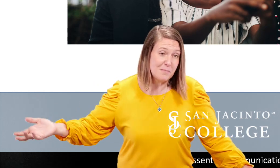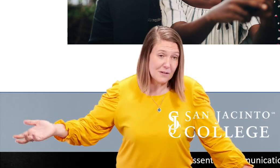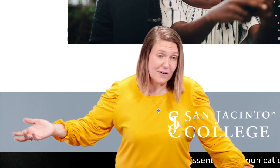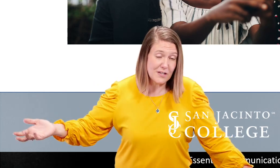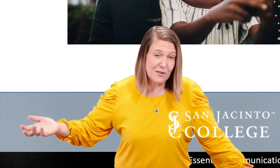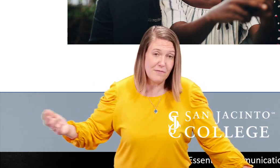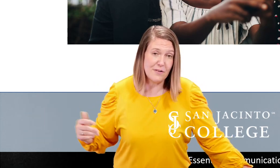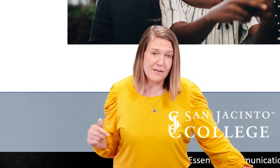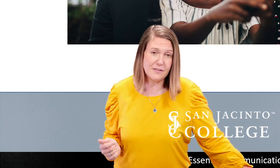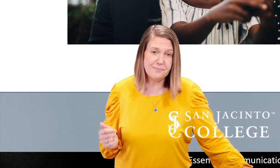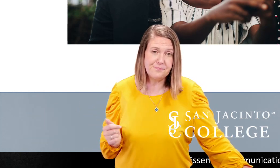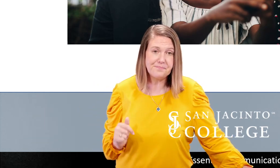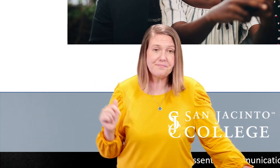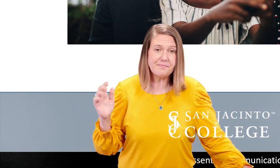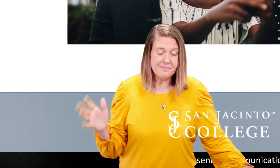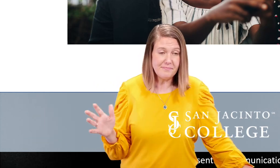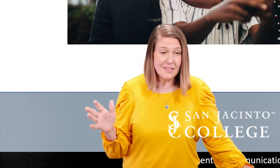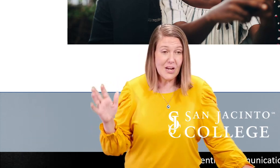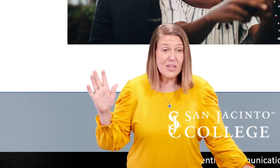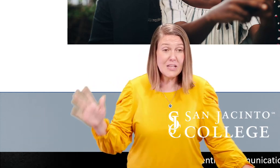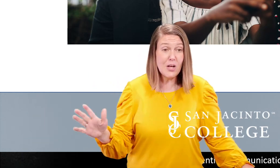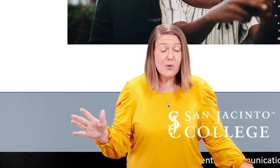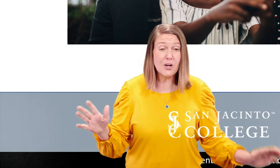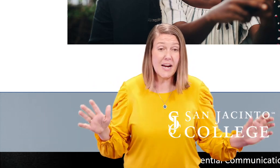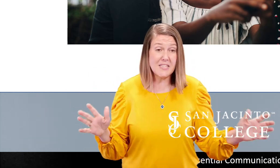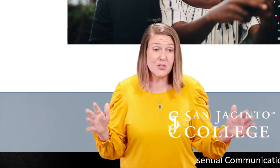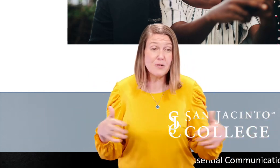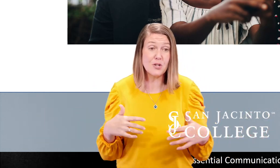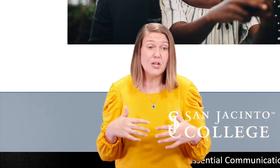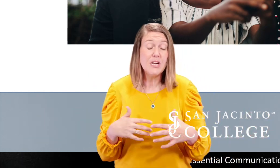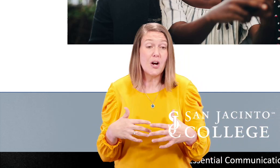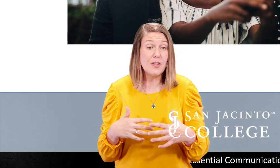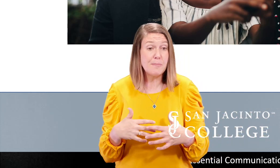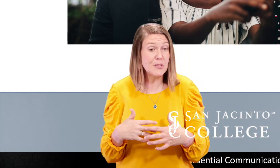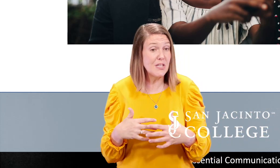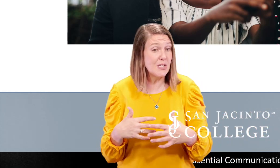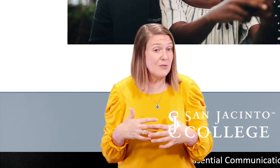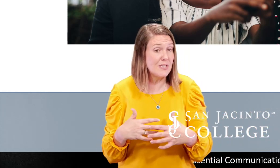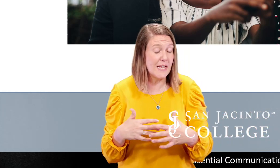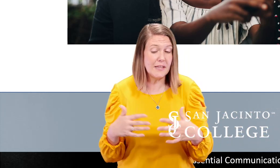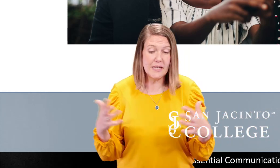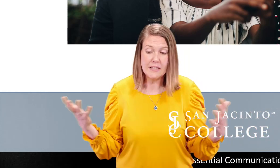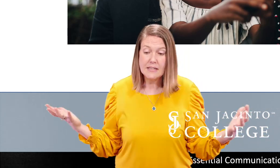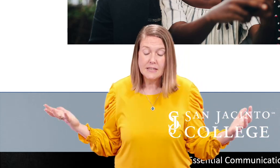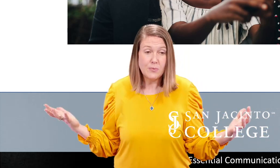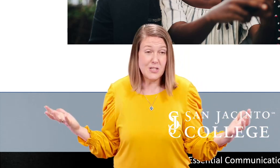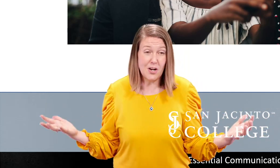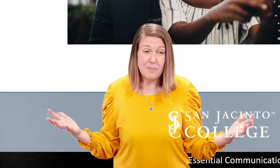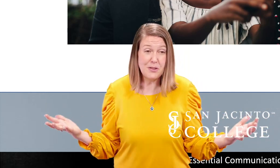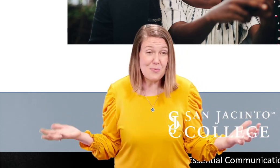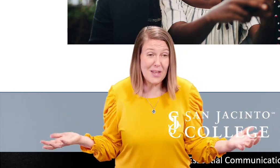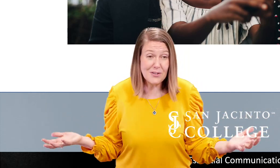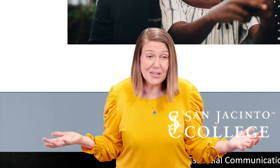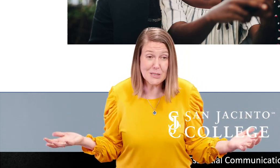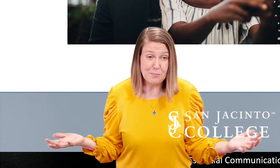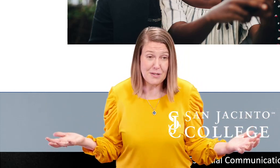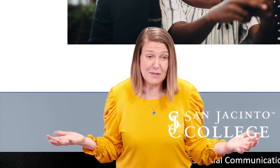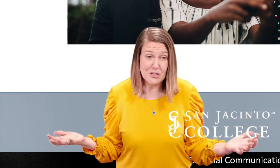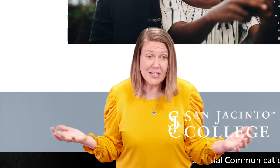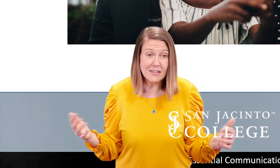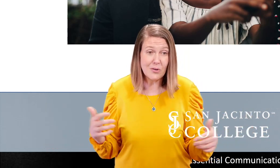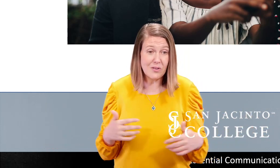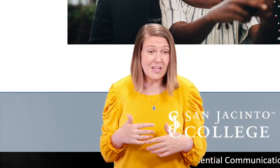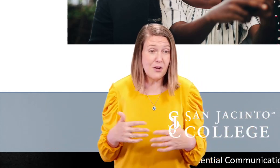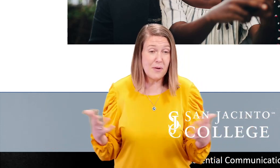they wouldn't be a friend you have forever? Are they low or high disclosure? Are they a person that you say, like, we talk about the weather, that's pretty